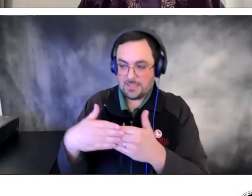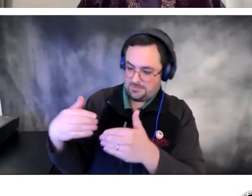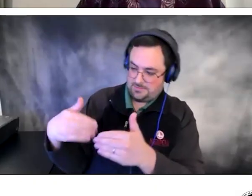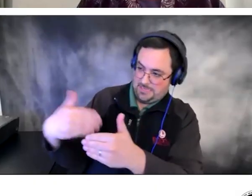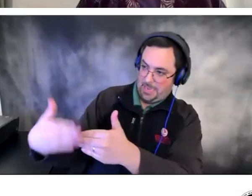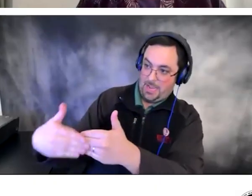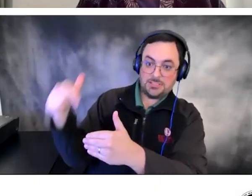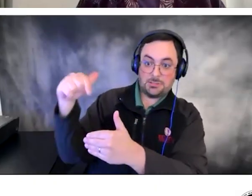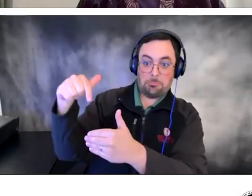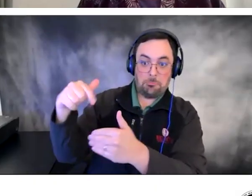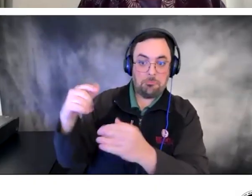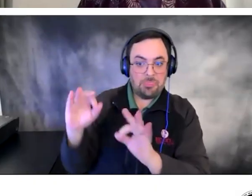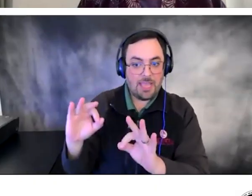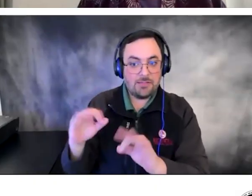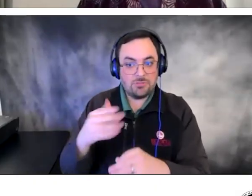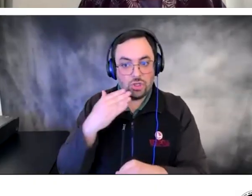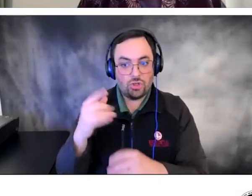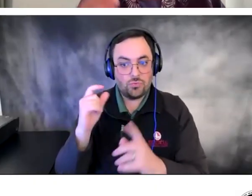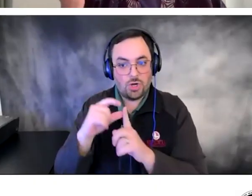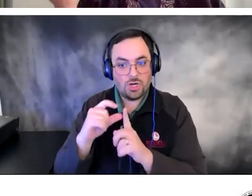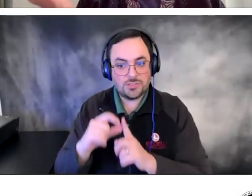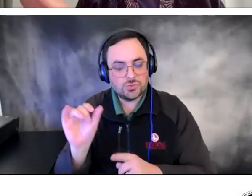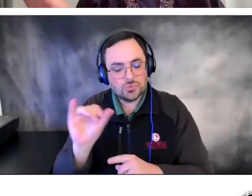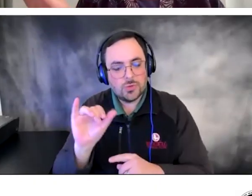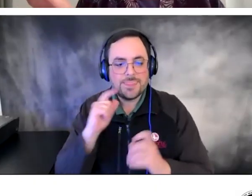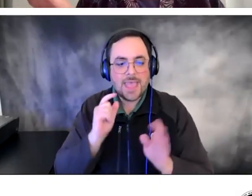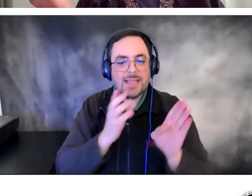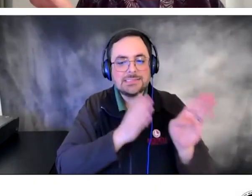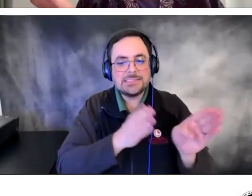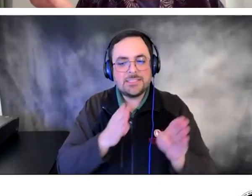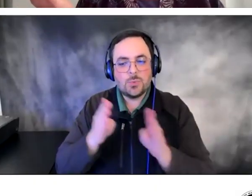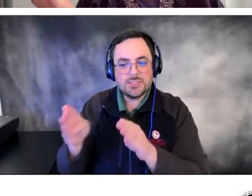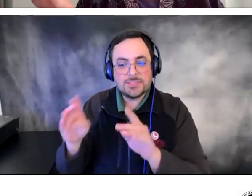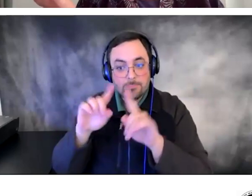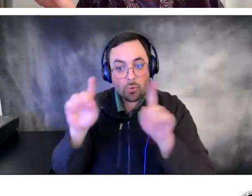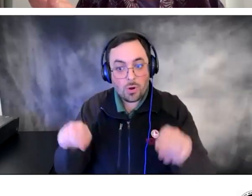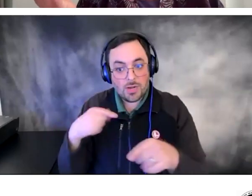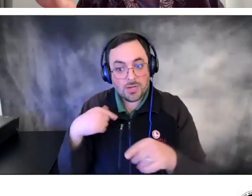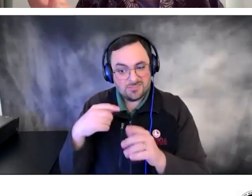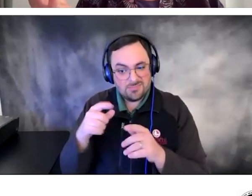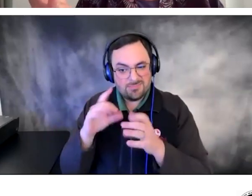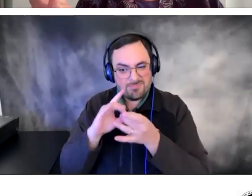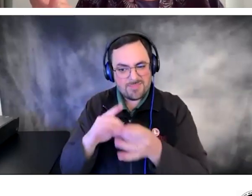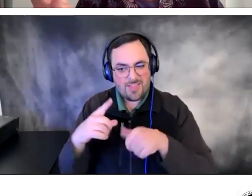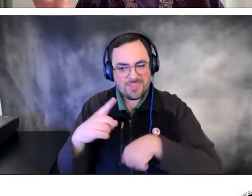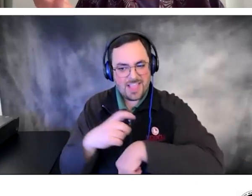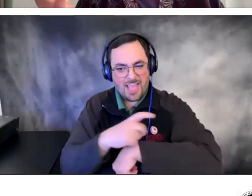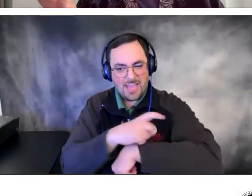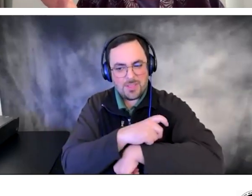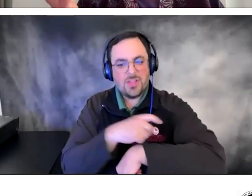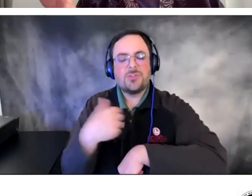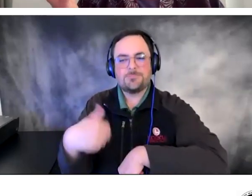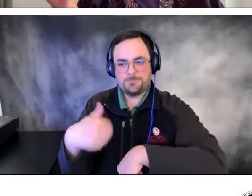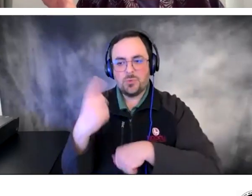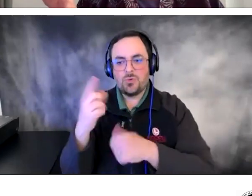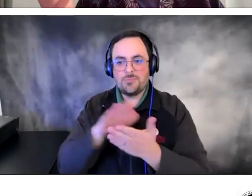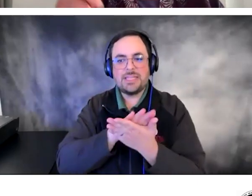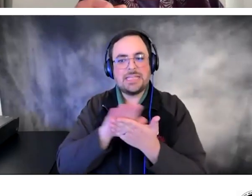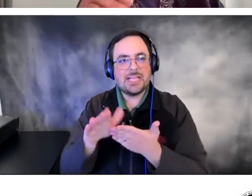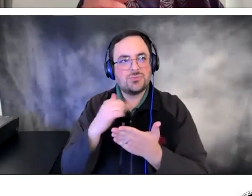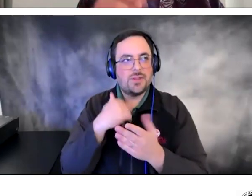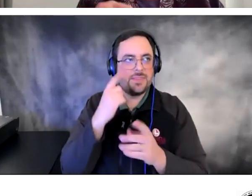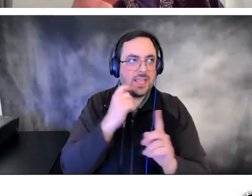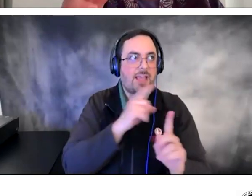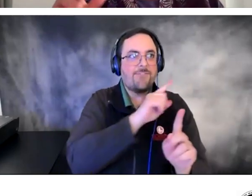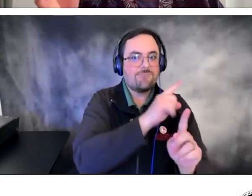next, first, second, and so forth. In fact, that sequence board I showed you about the hungry caterpillar would be a really nice one